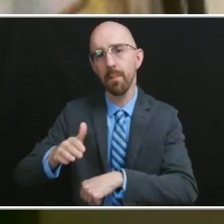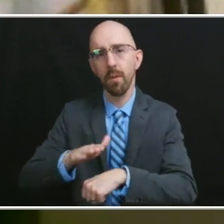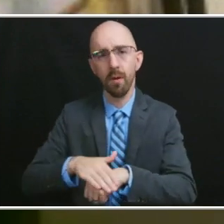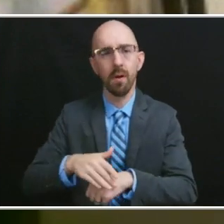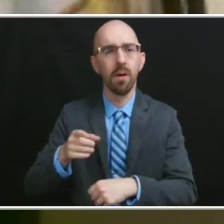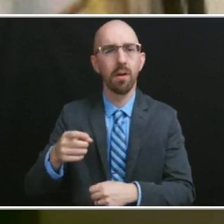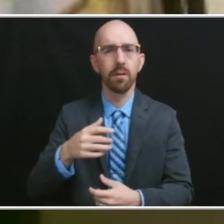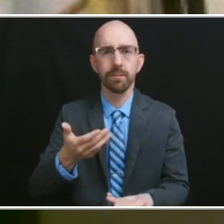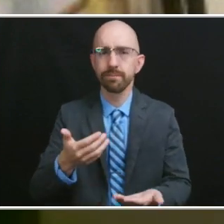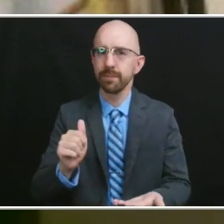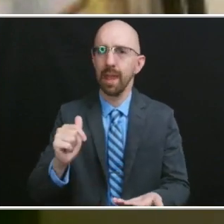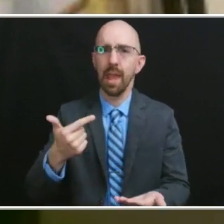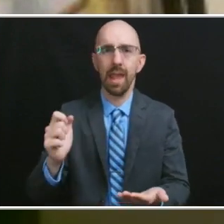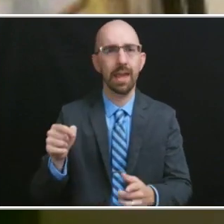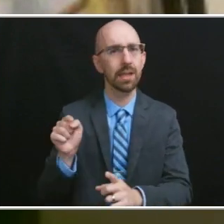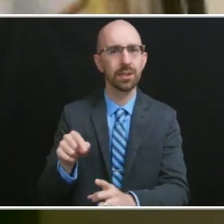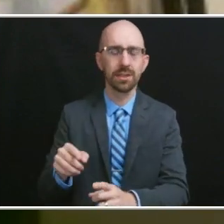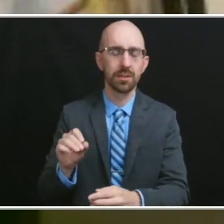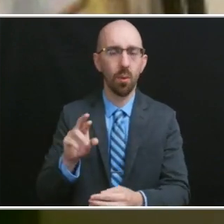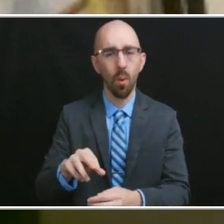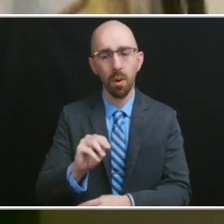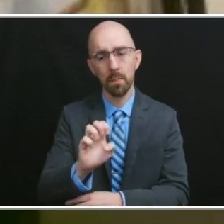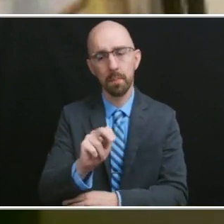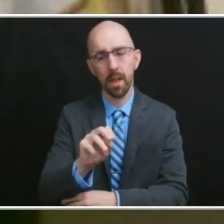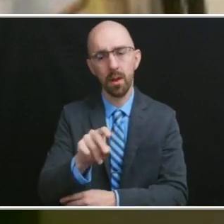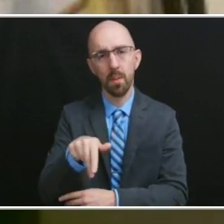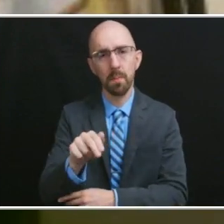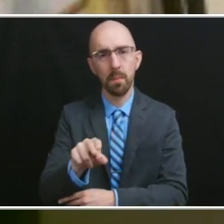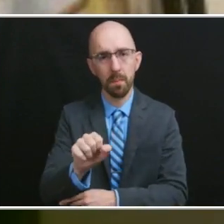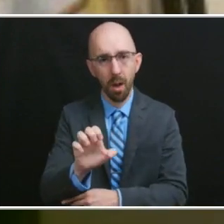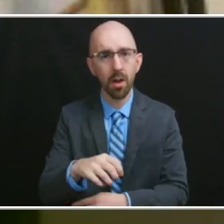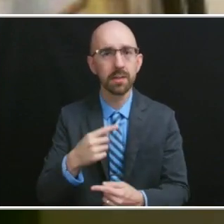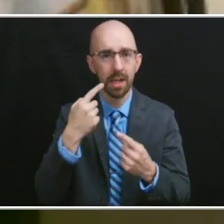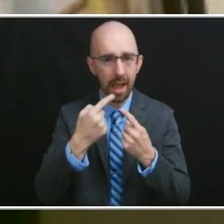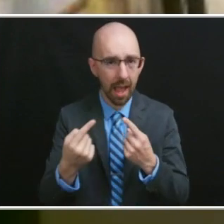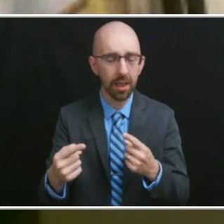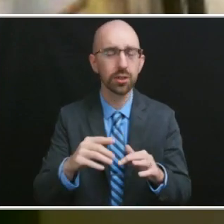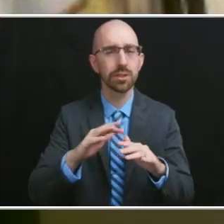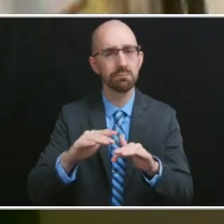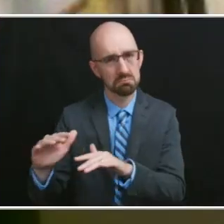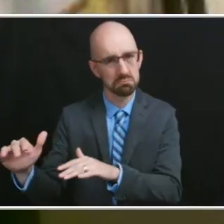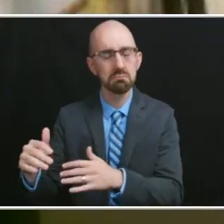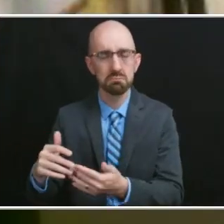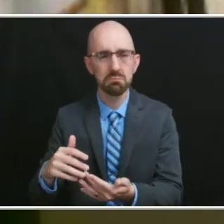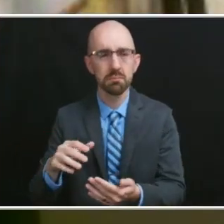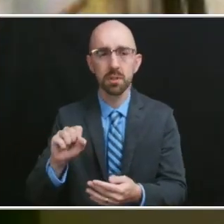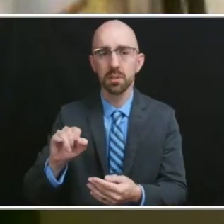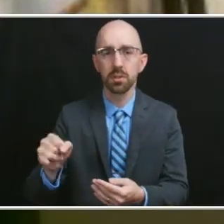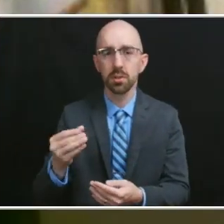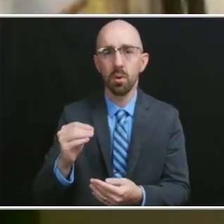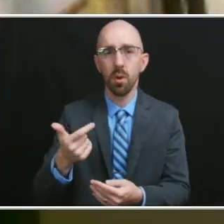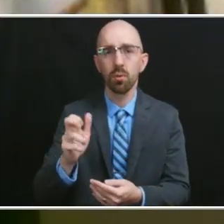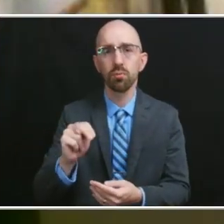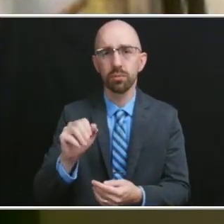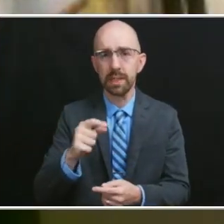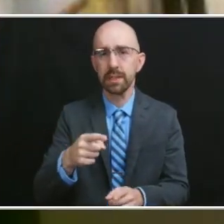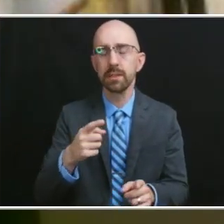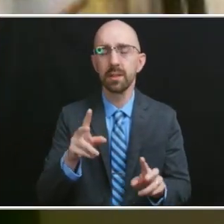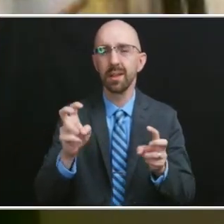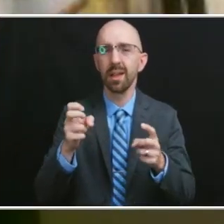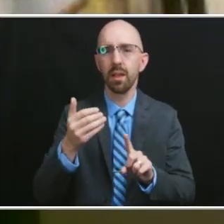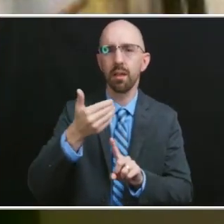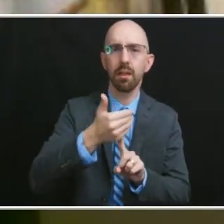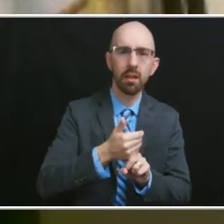getting older, being in menopause, allergies, or other issues. Moreover, Sjögren's often mimics or overlaps with